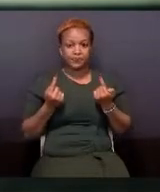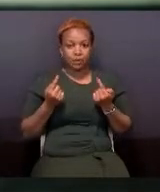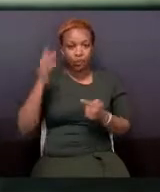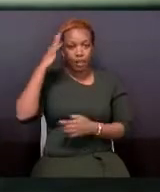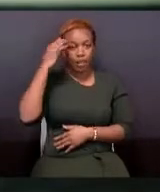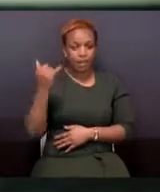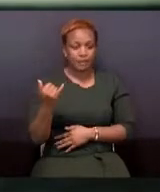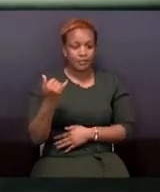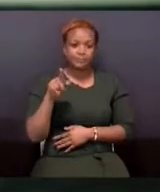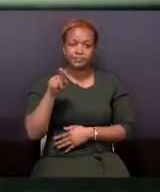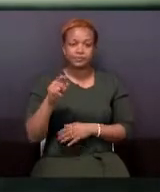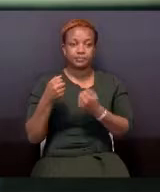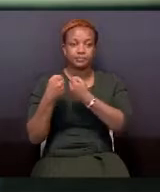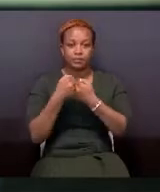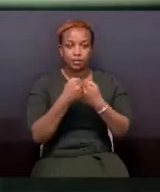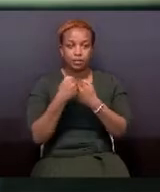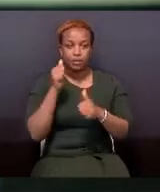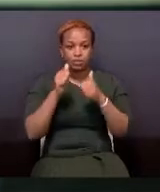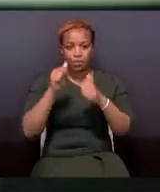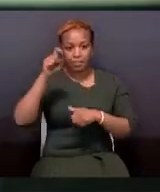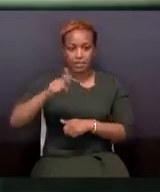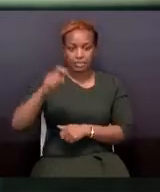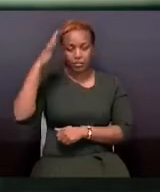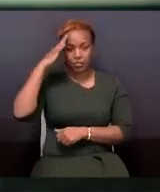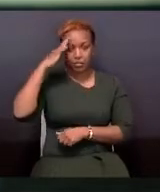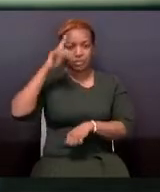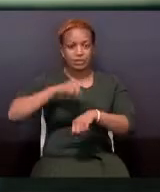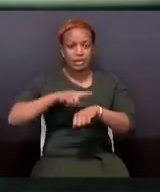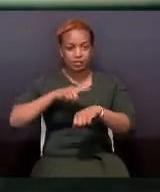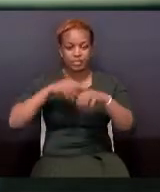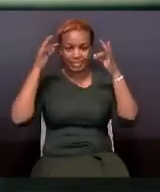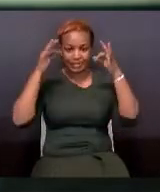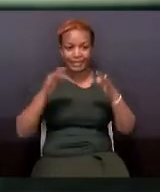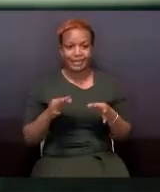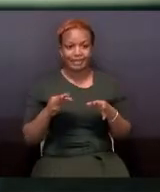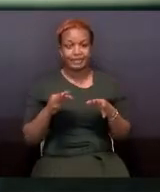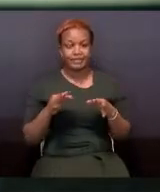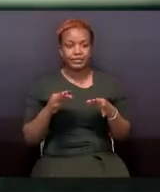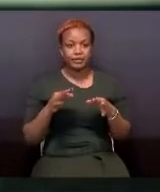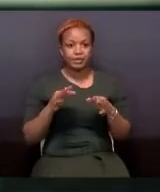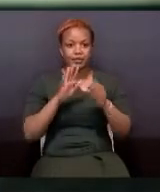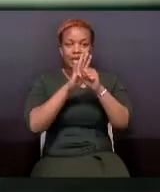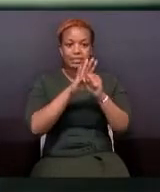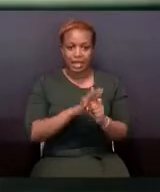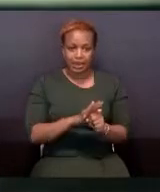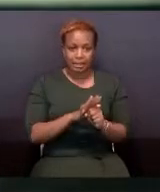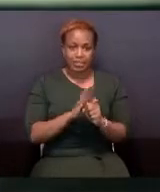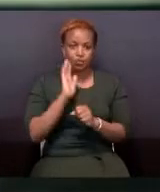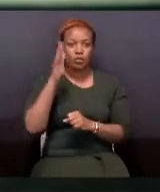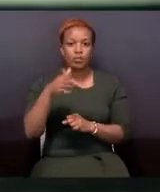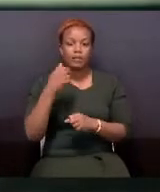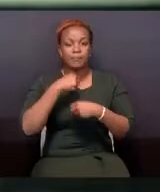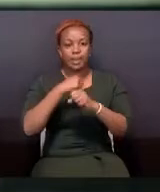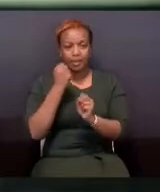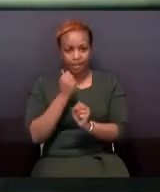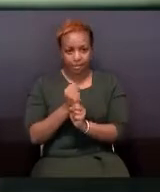Because that's a challenge we must confront. And if we decide to confront that, we shall make